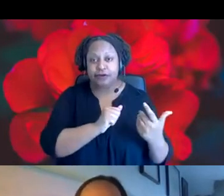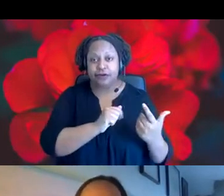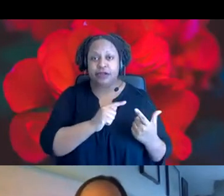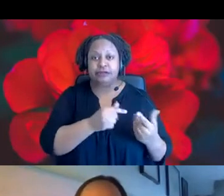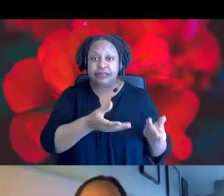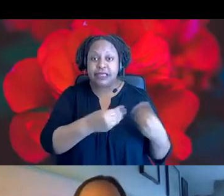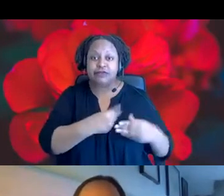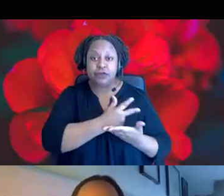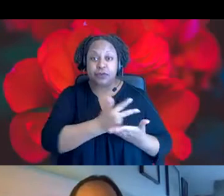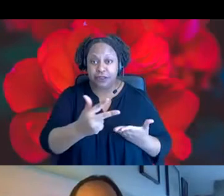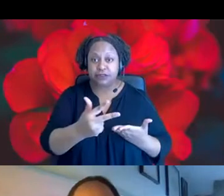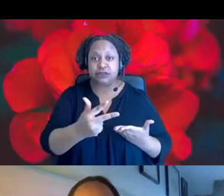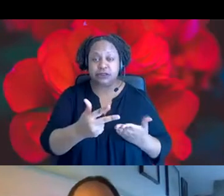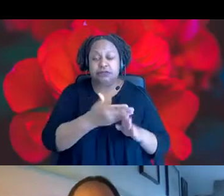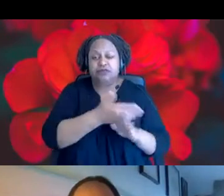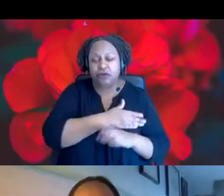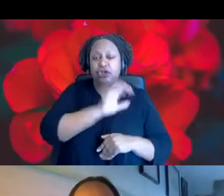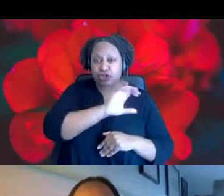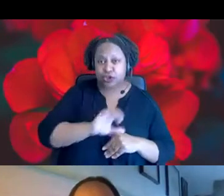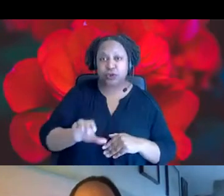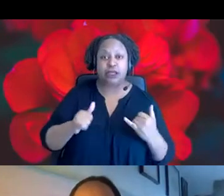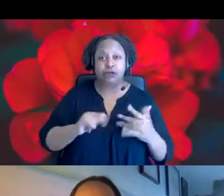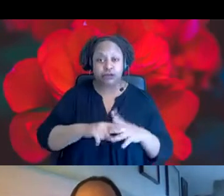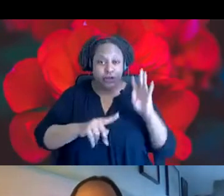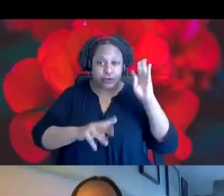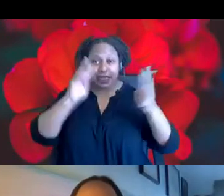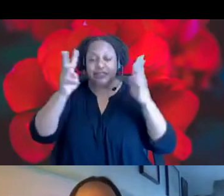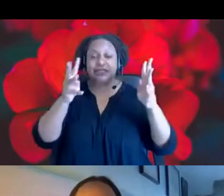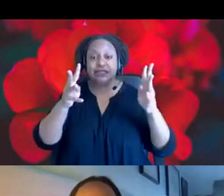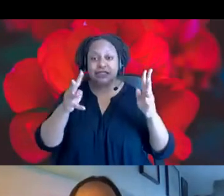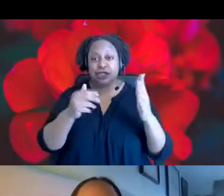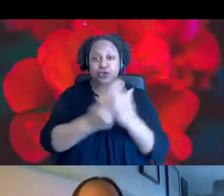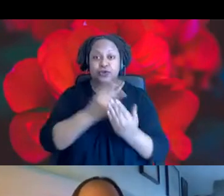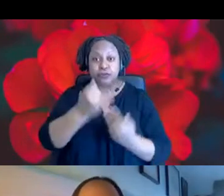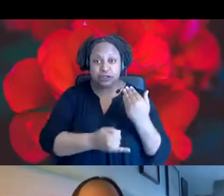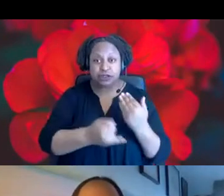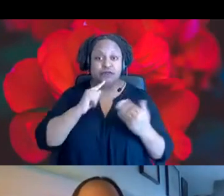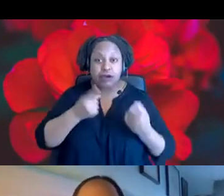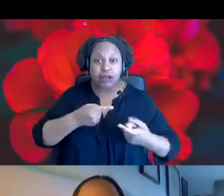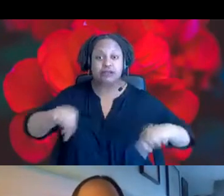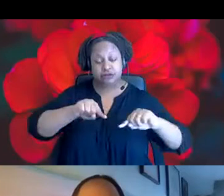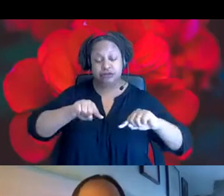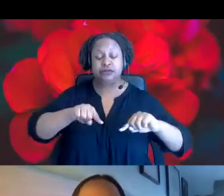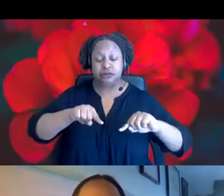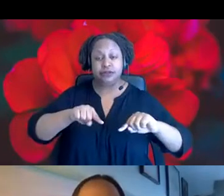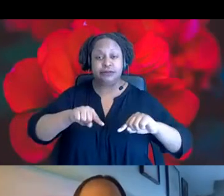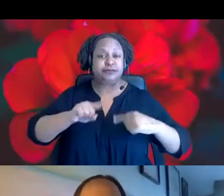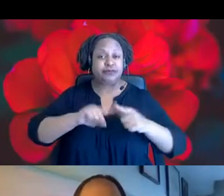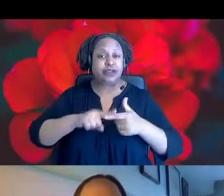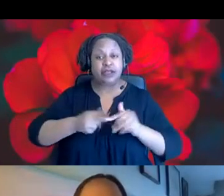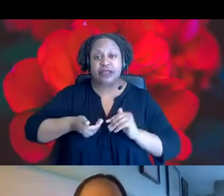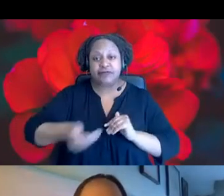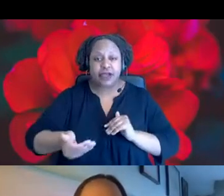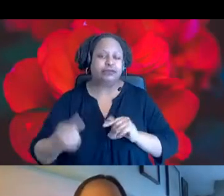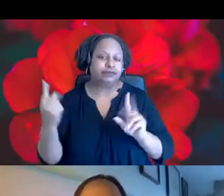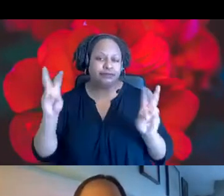And we've started creating a piece that is basically for us, that we can invite what's considered the regular audience